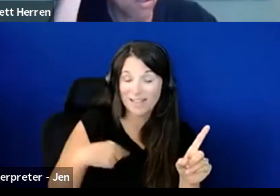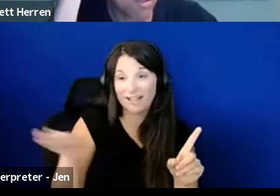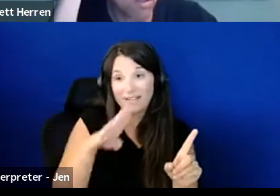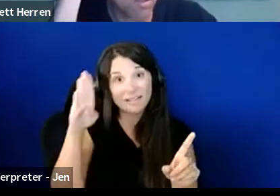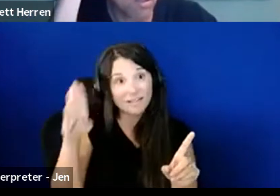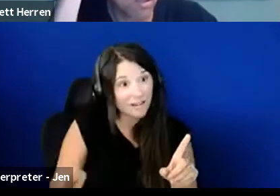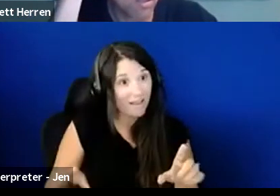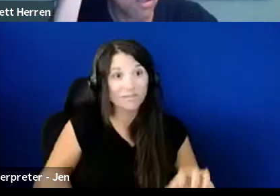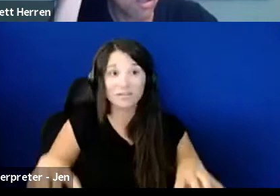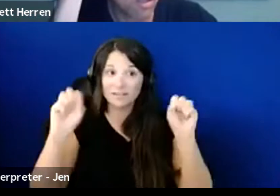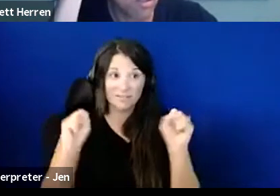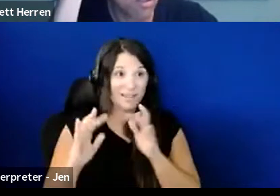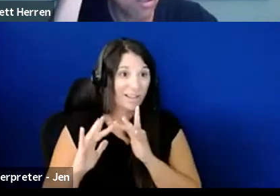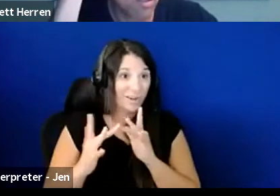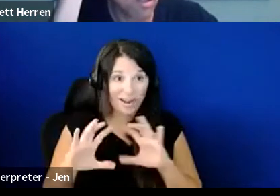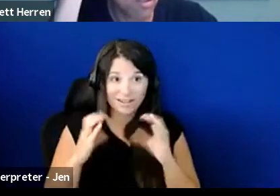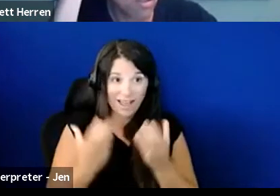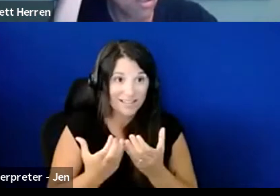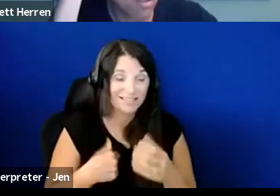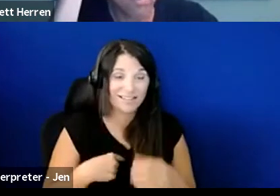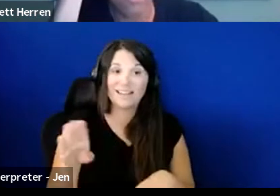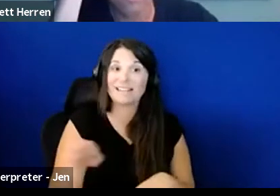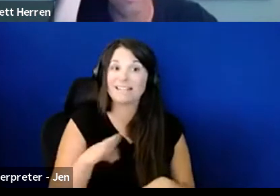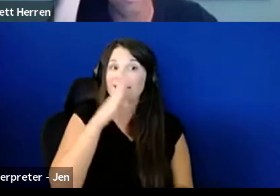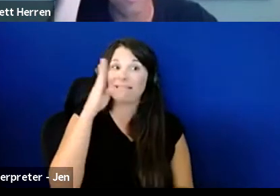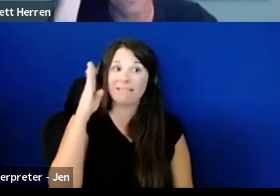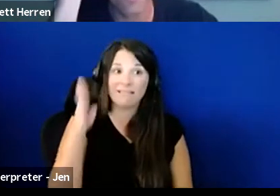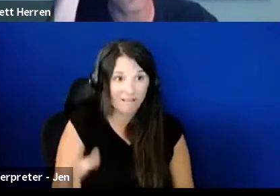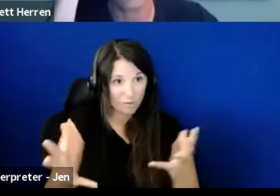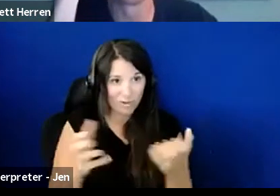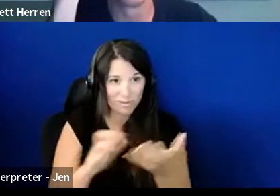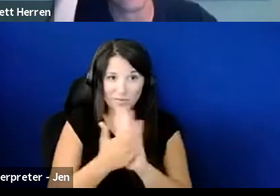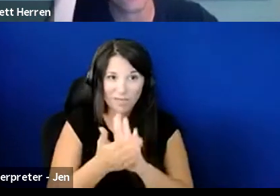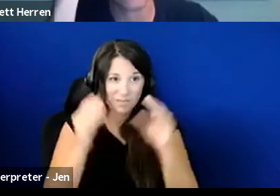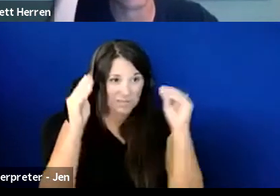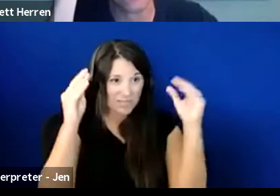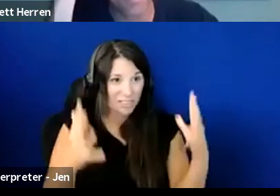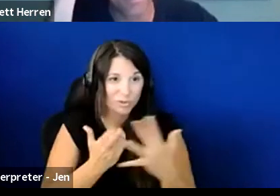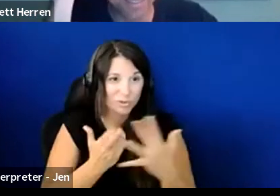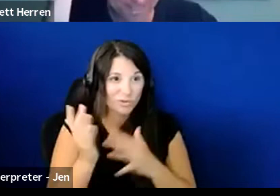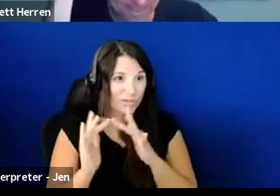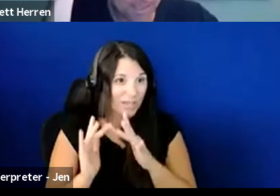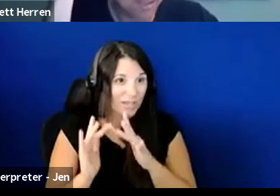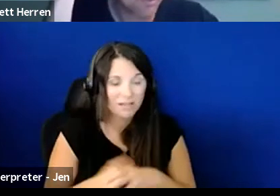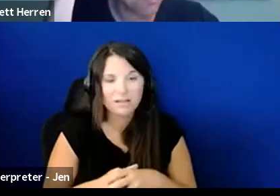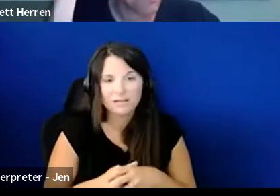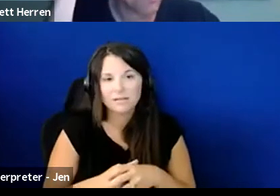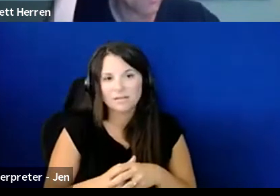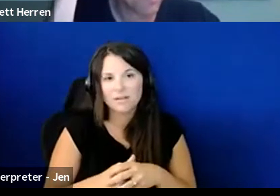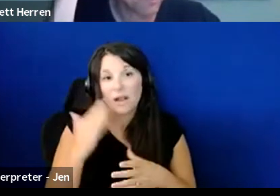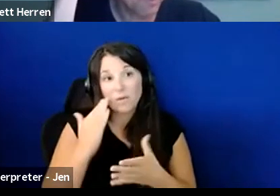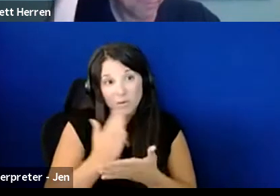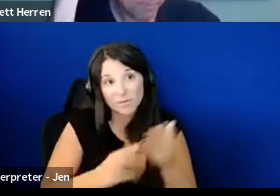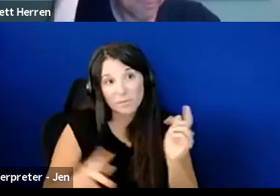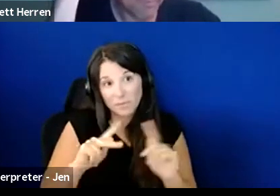online class, and I never wanted to be an online teacher. Though I've known some people in this discussion today, and they know